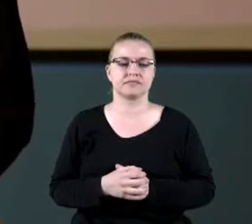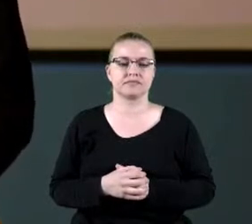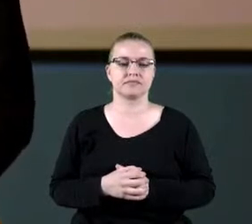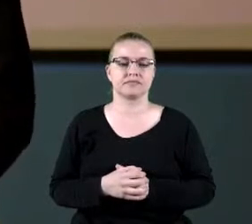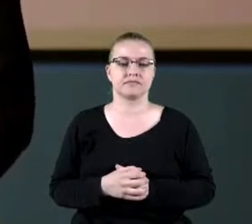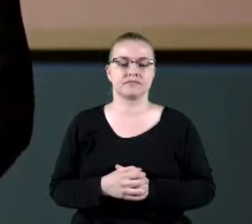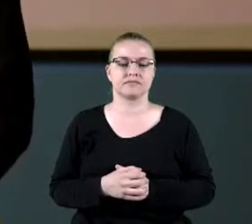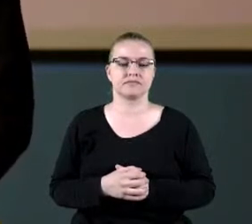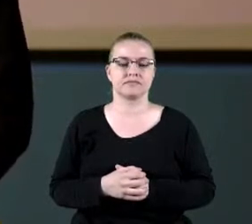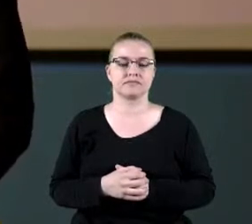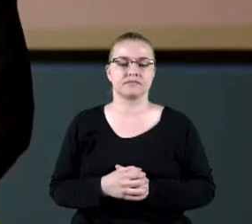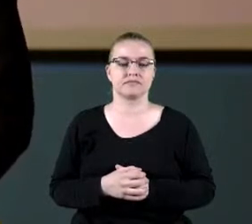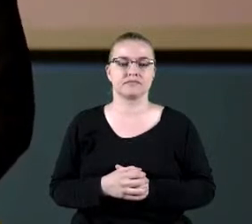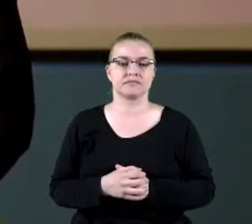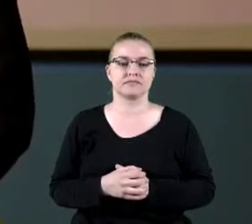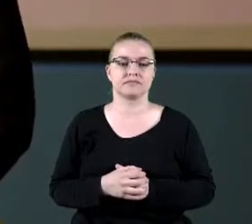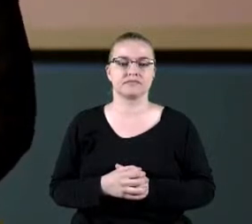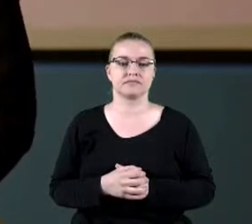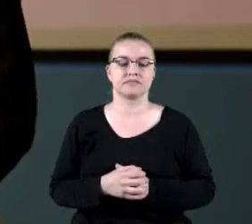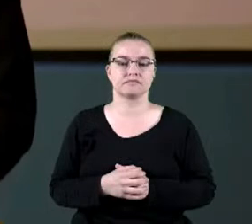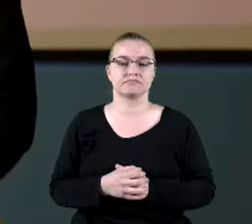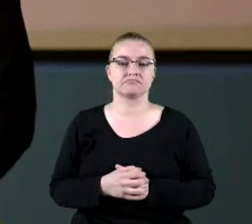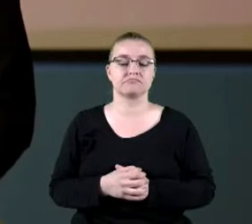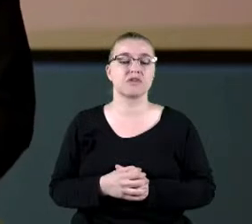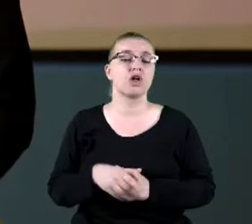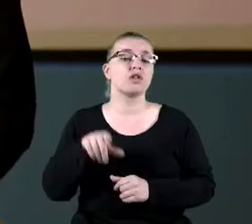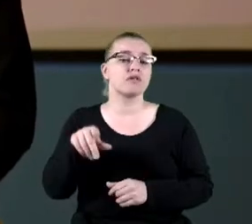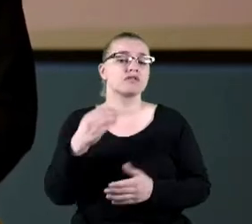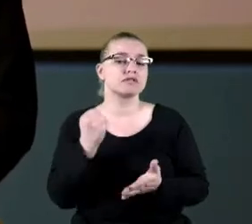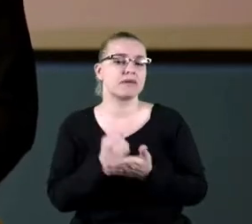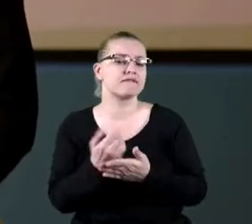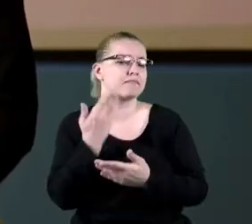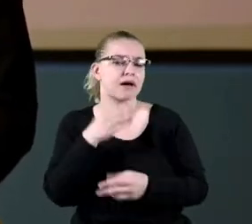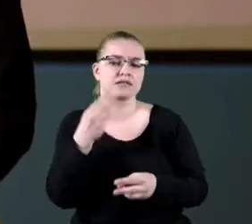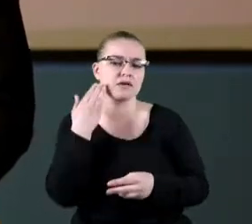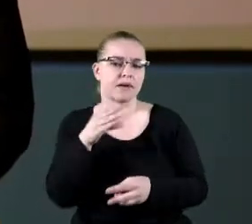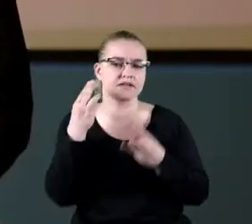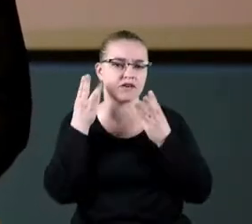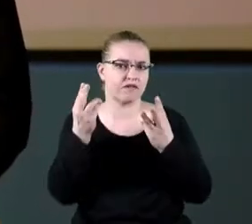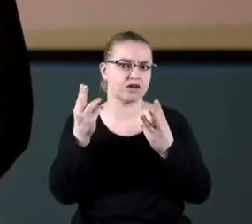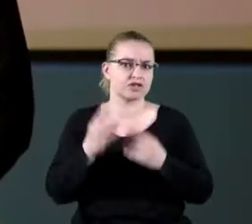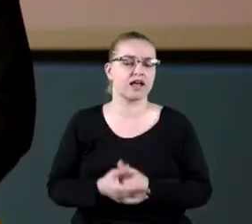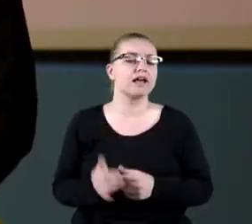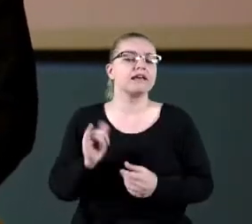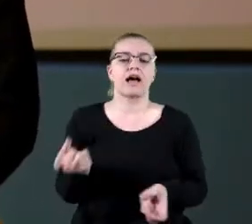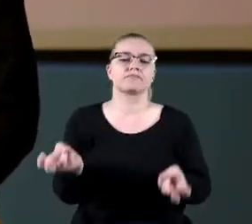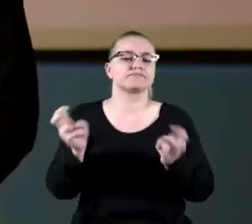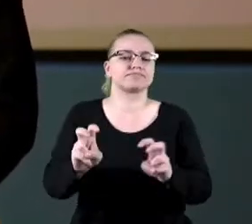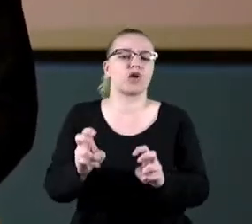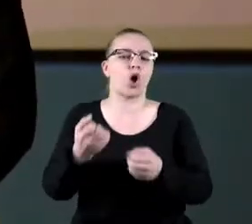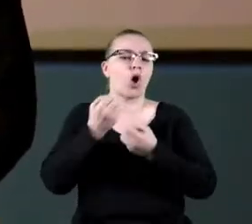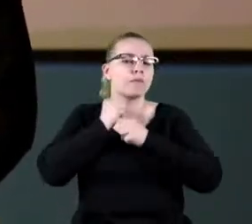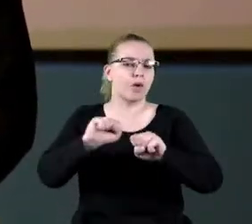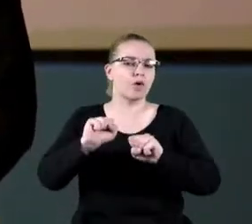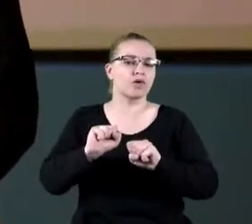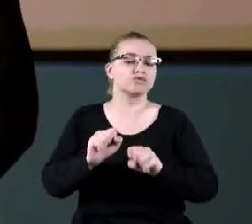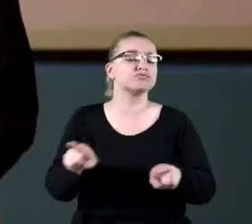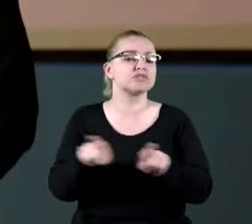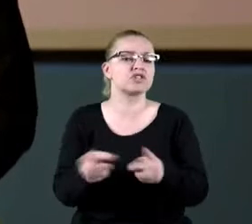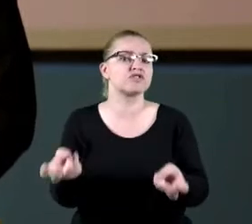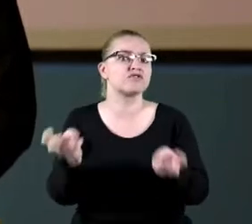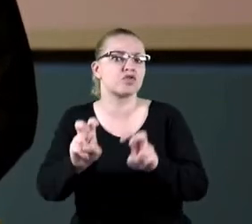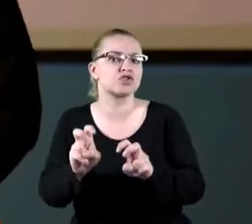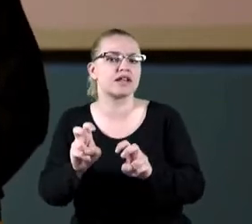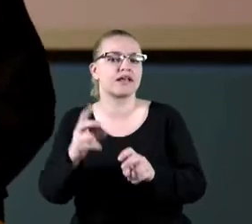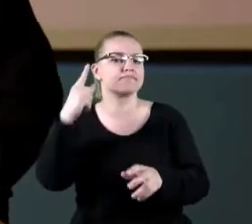legitimacy are crucial for building transformative resilience and for policymaking growth and